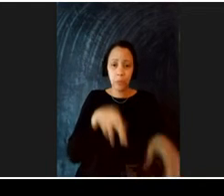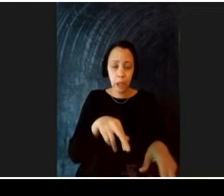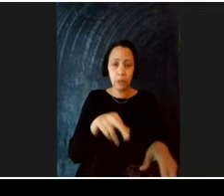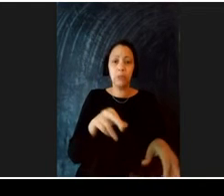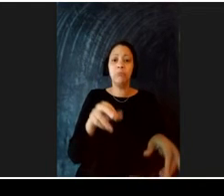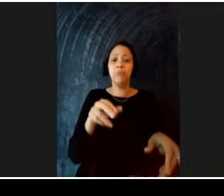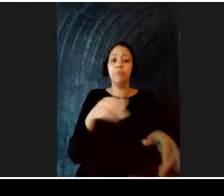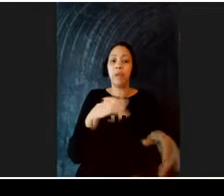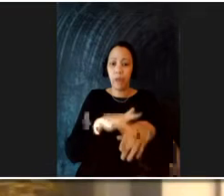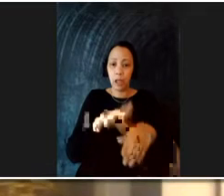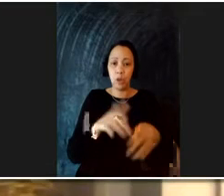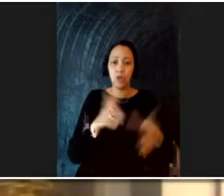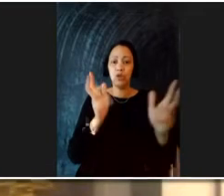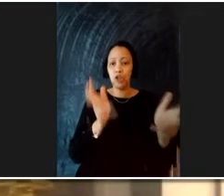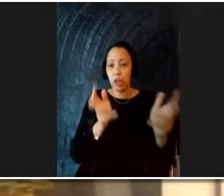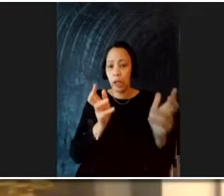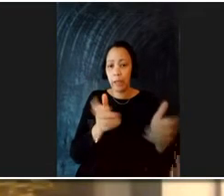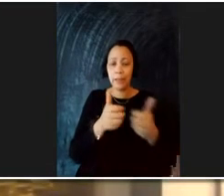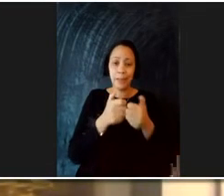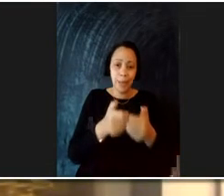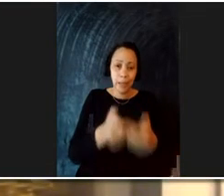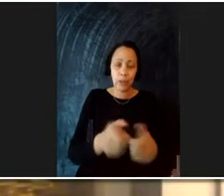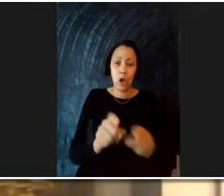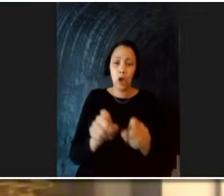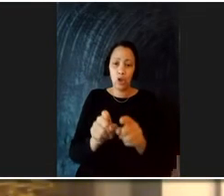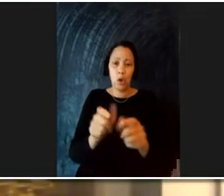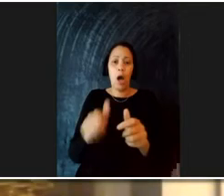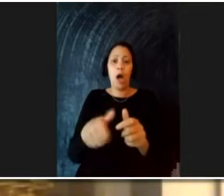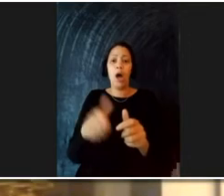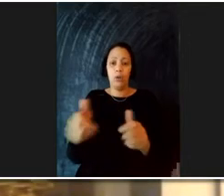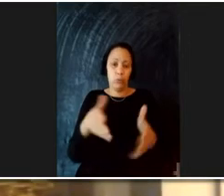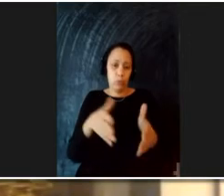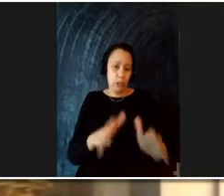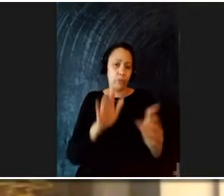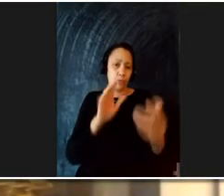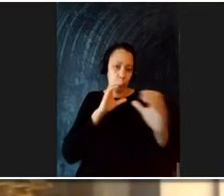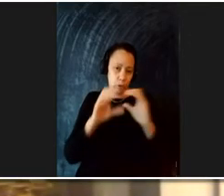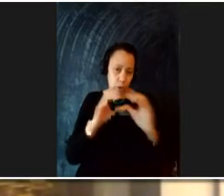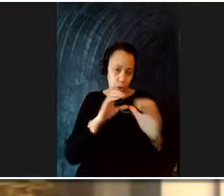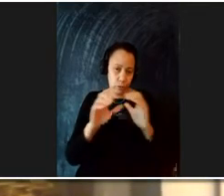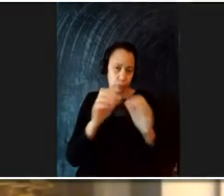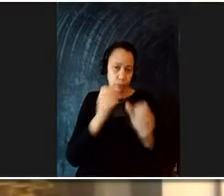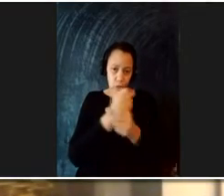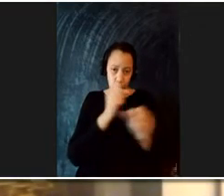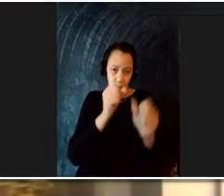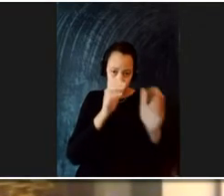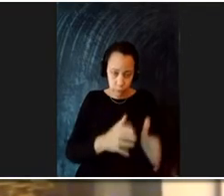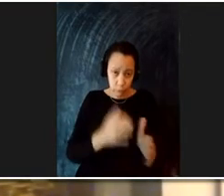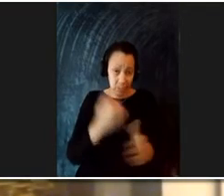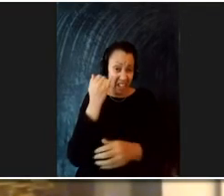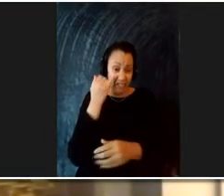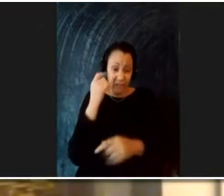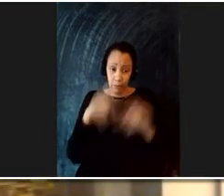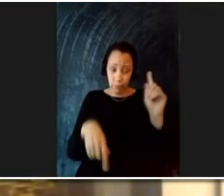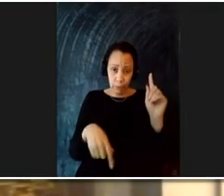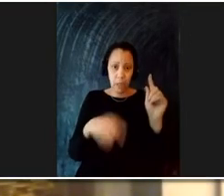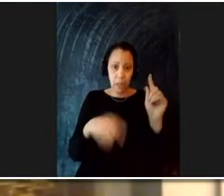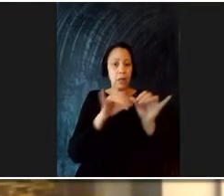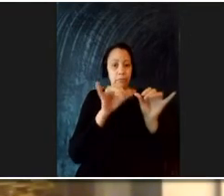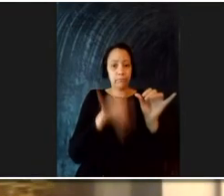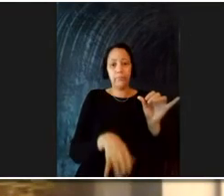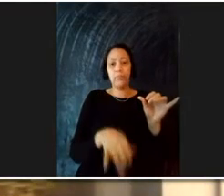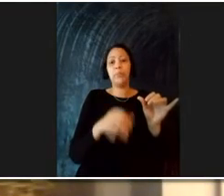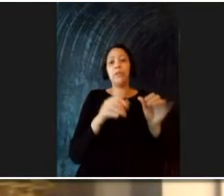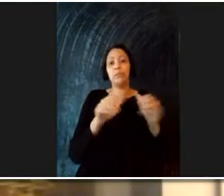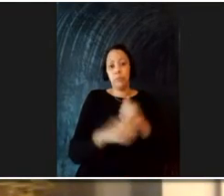you thank you for your testimony we do not have any council member questions and we'll move to the next witness